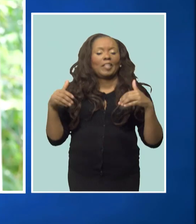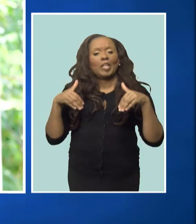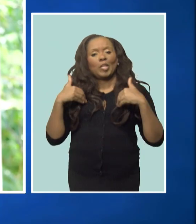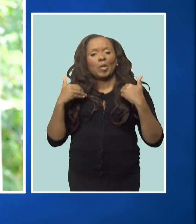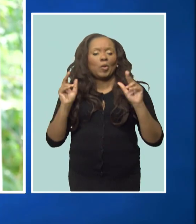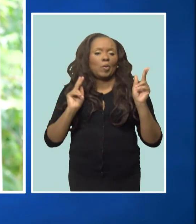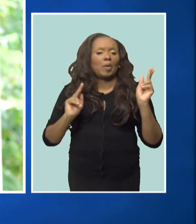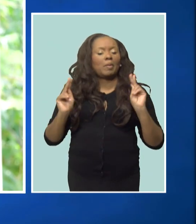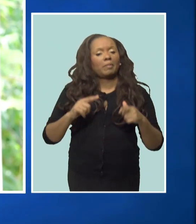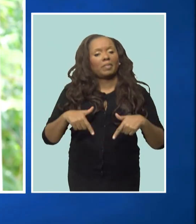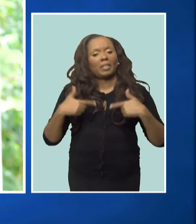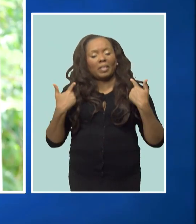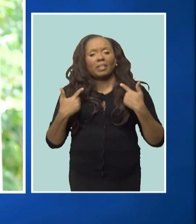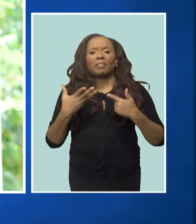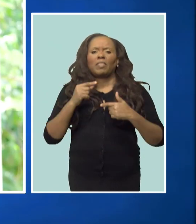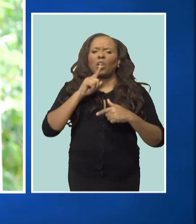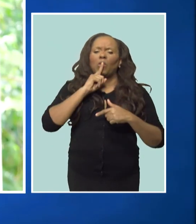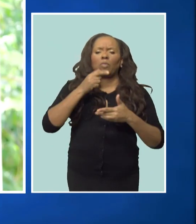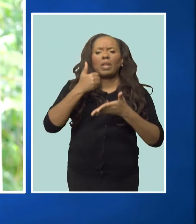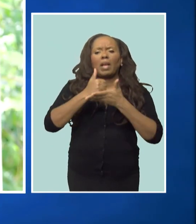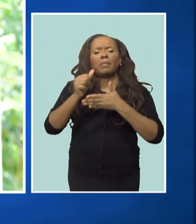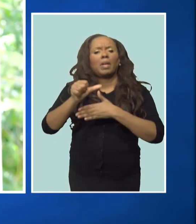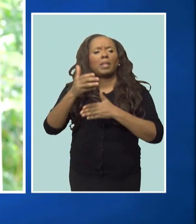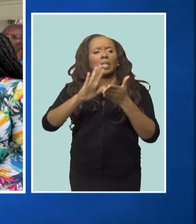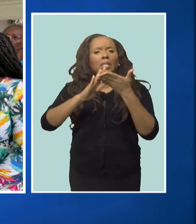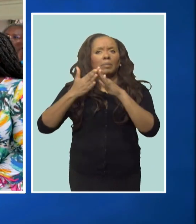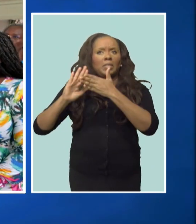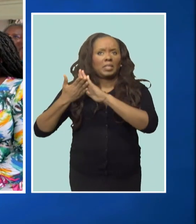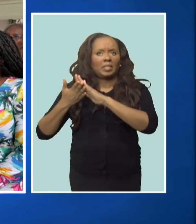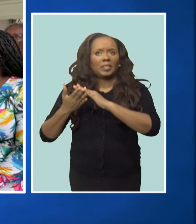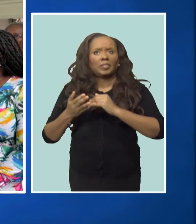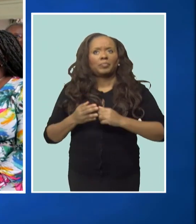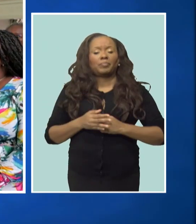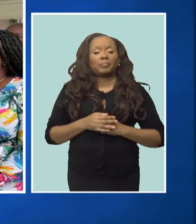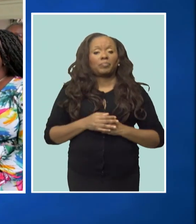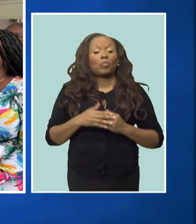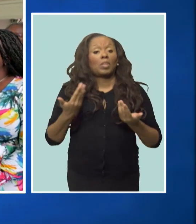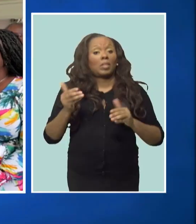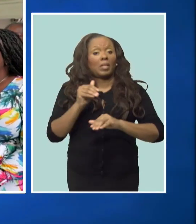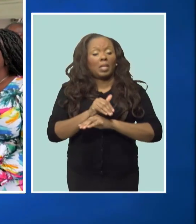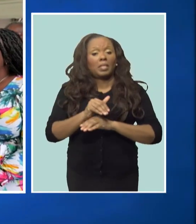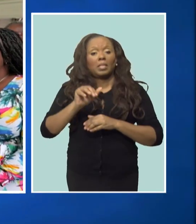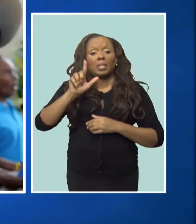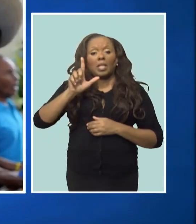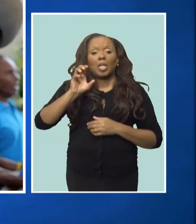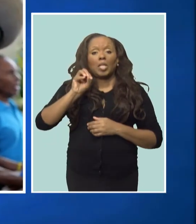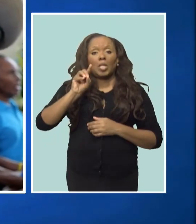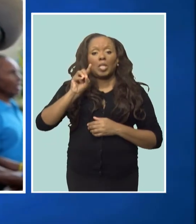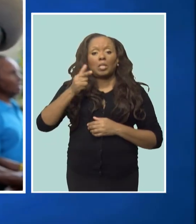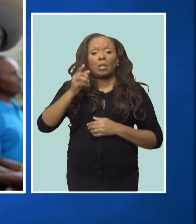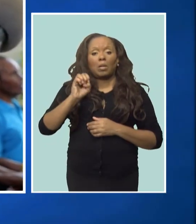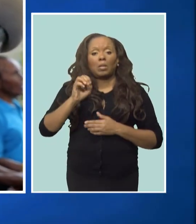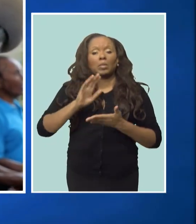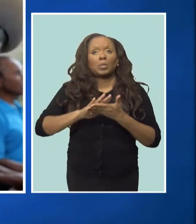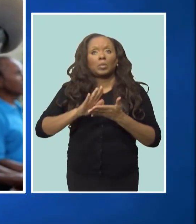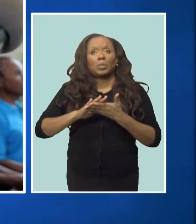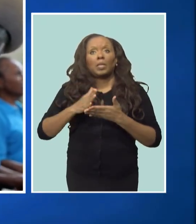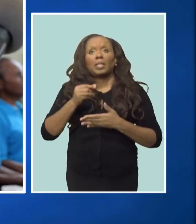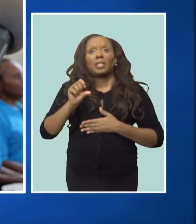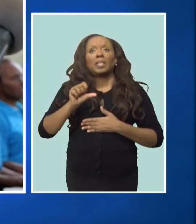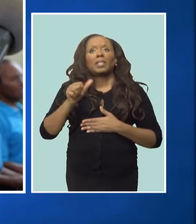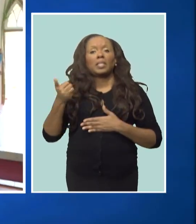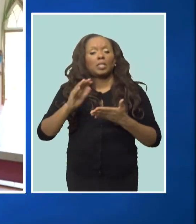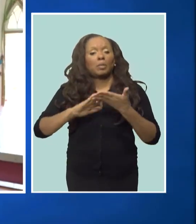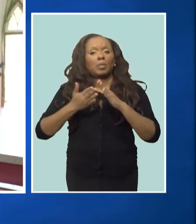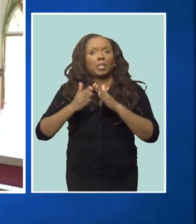this community and in the neighboring communities. Tonight, the Lodge School and the St. Andrew Springer Community Pillars